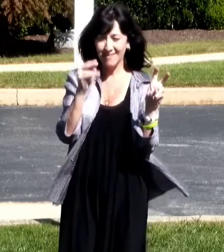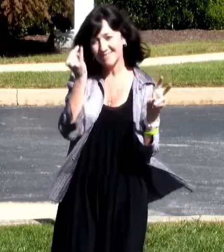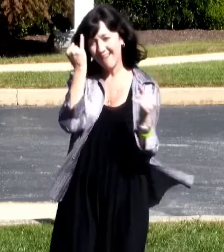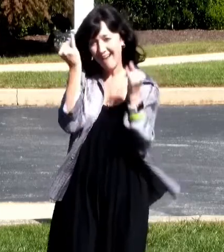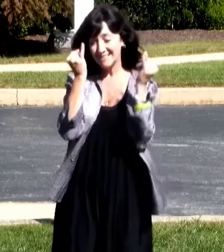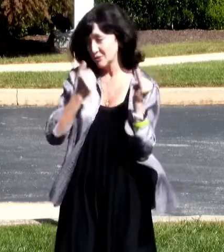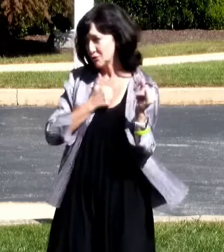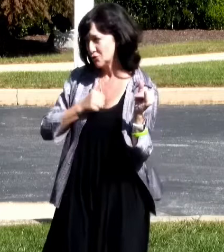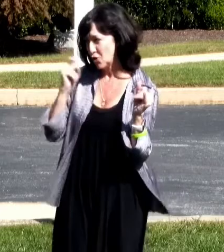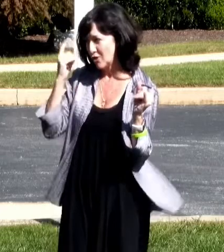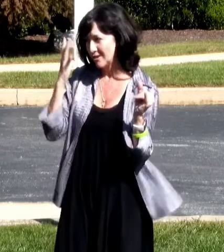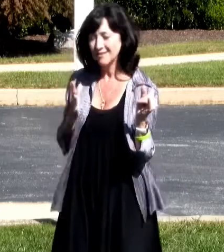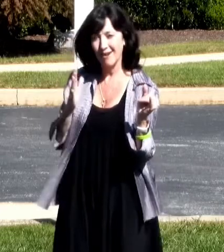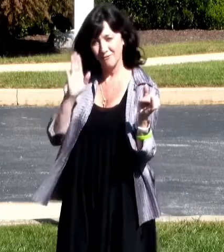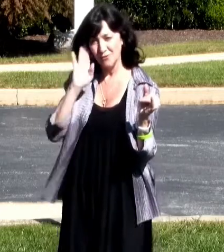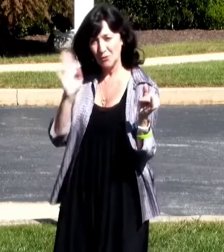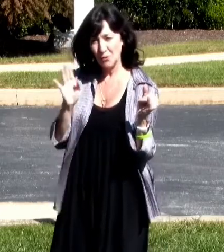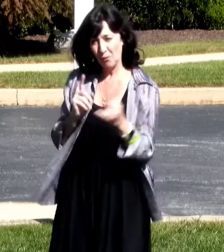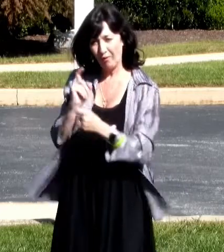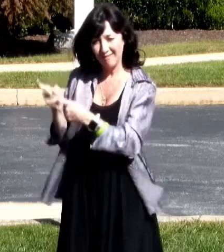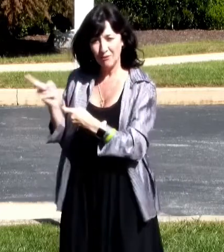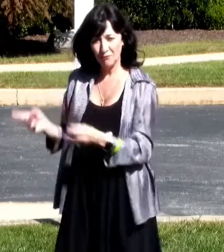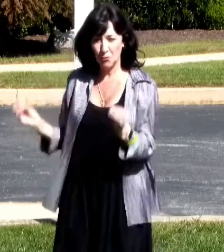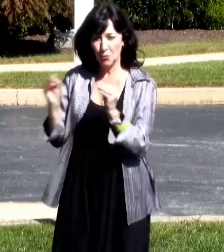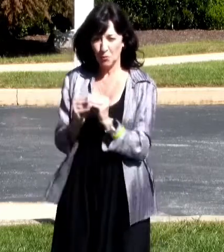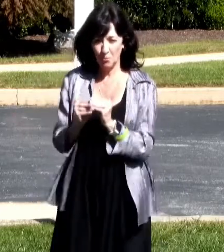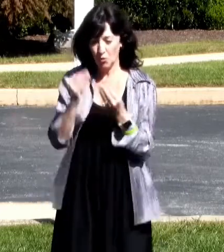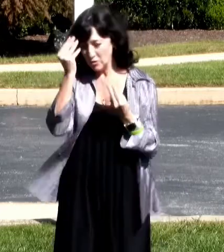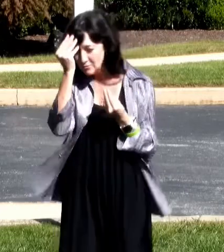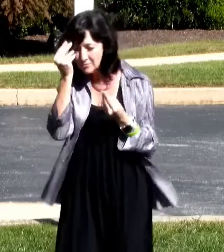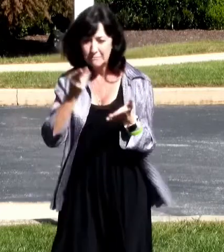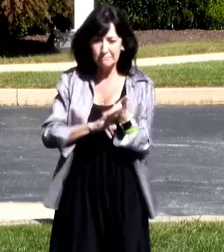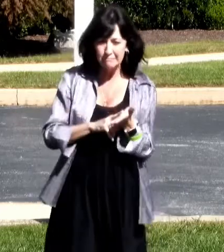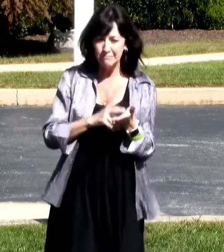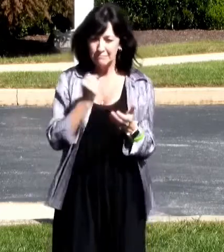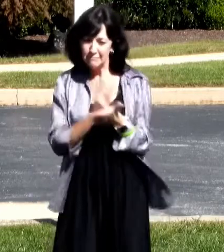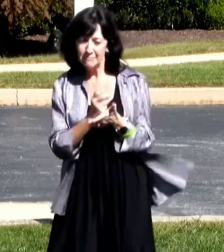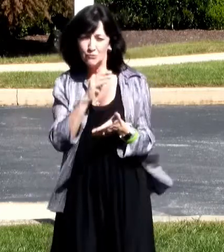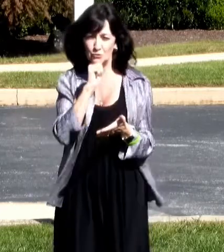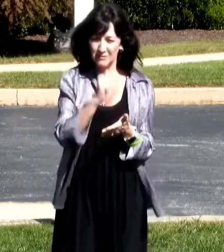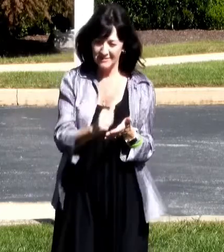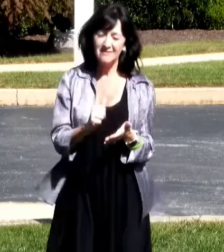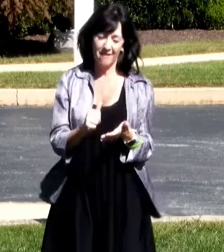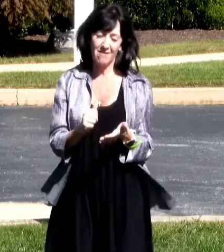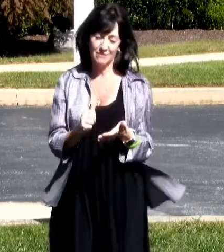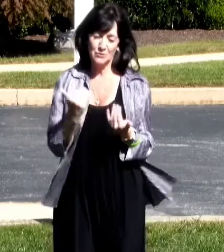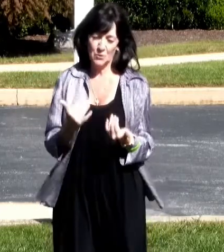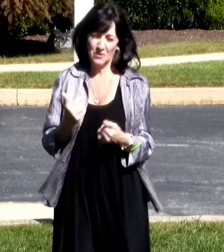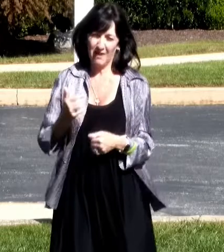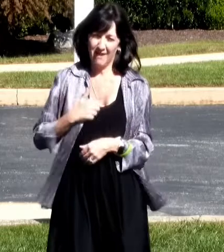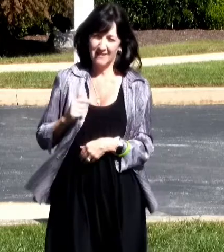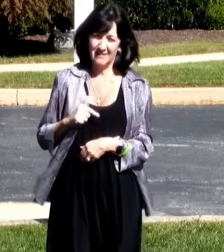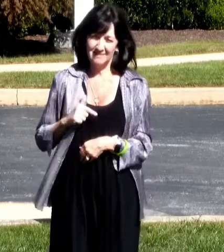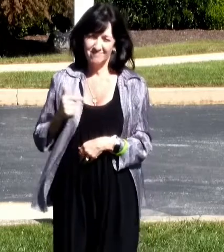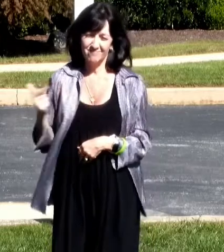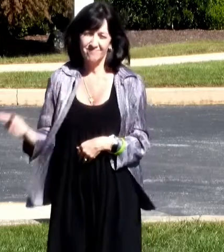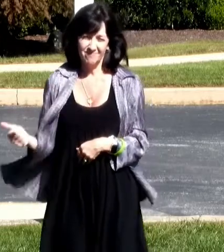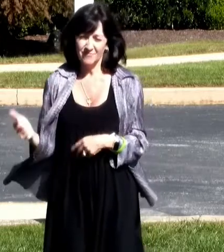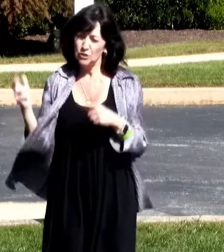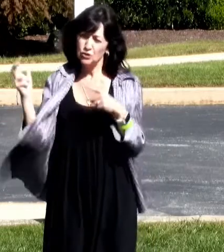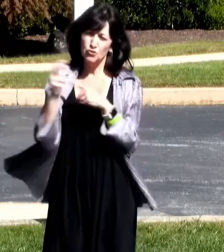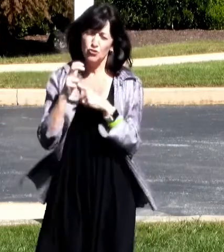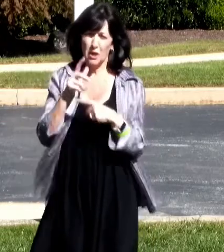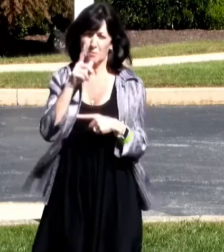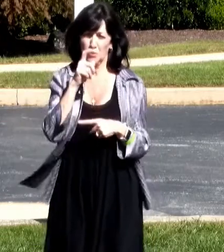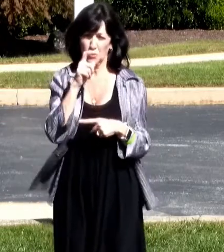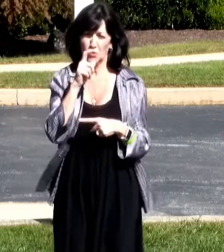with that, it is my honor to turn it over to the Lieutenant Governor, who many of you know is a fearless and dogged champion for primary